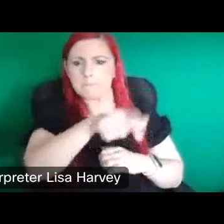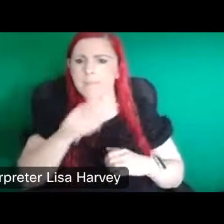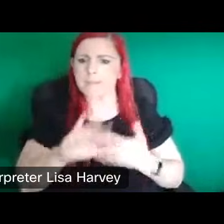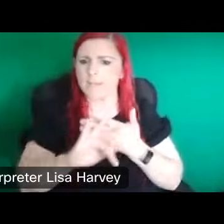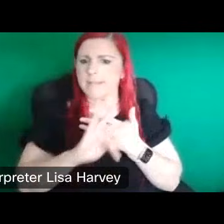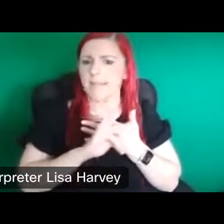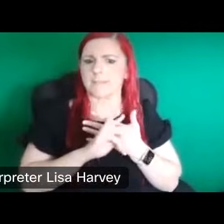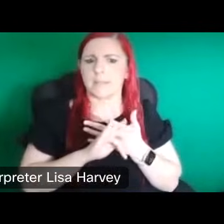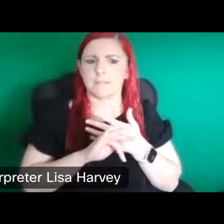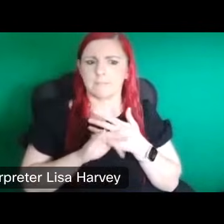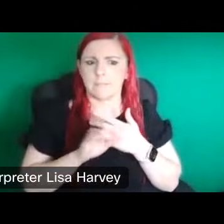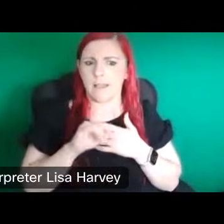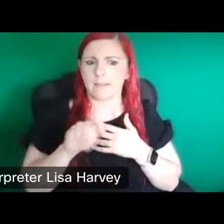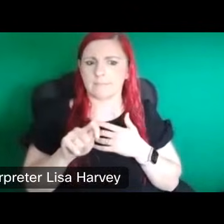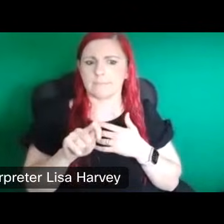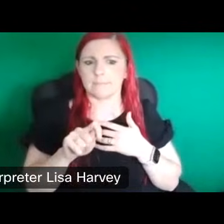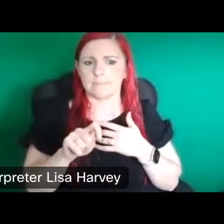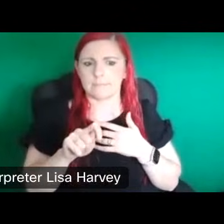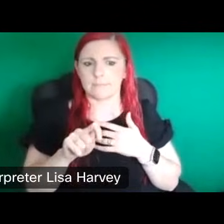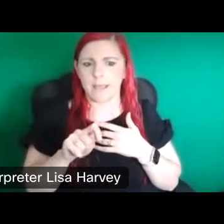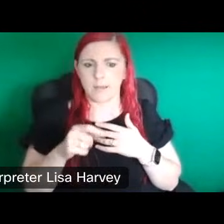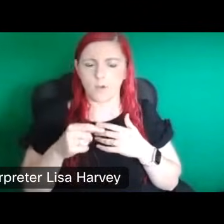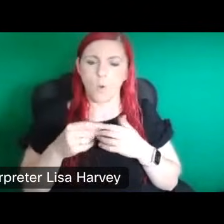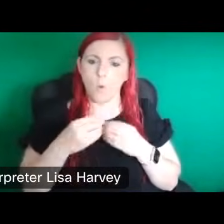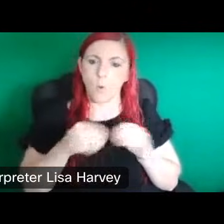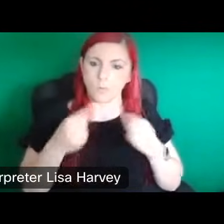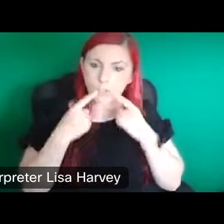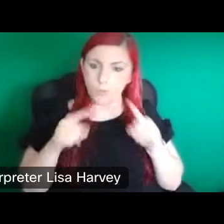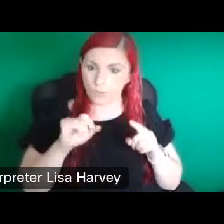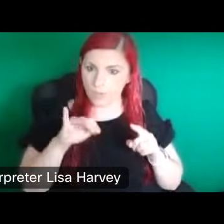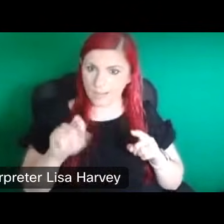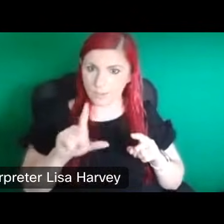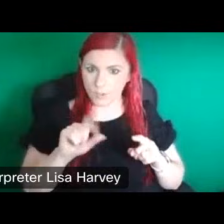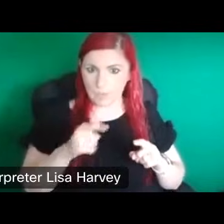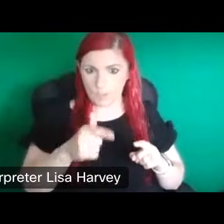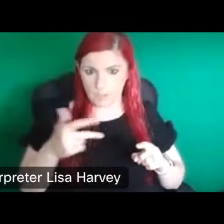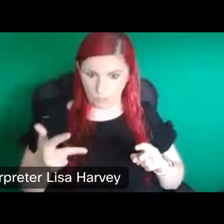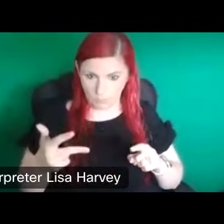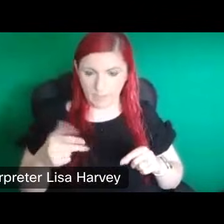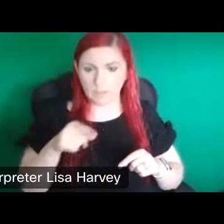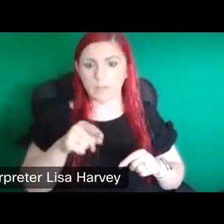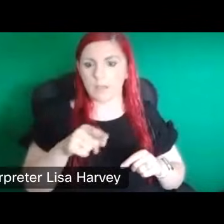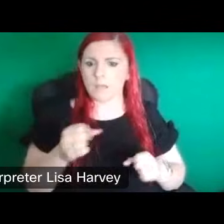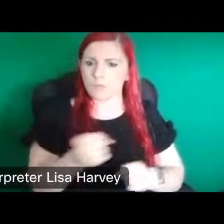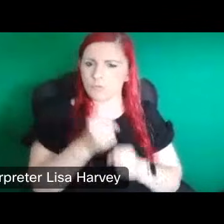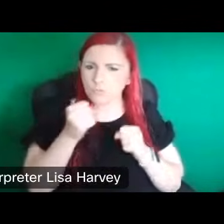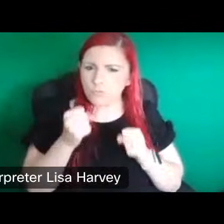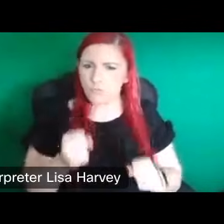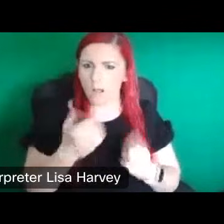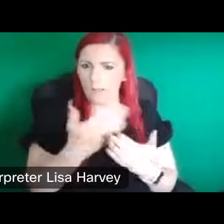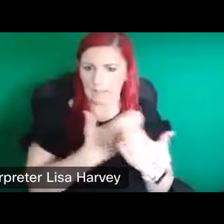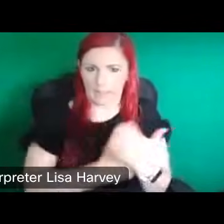the Notifiable Incidents and Open Disclosure Act 2023, provides a strong legal foundation for open